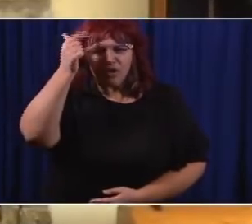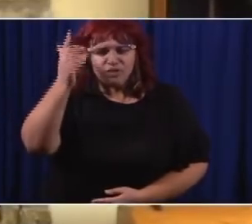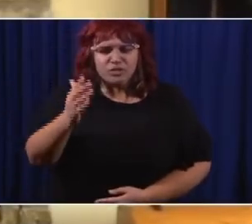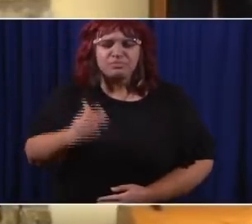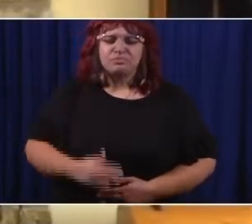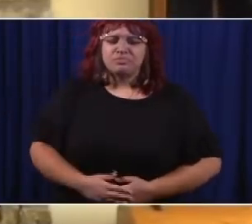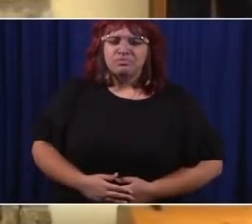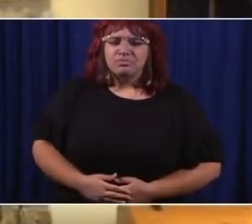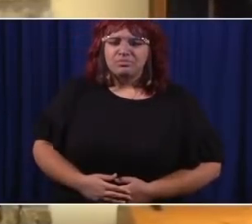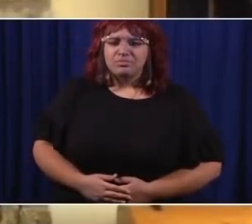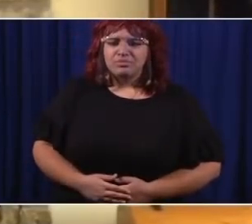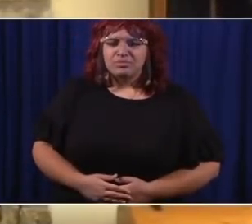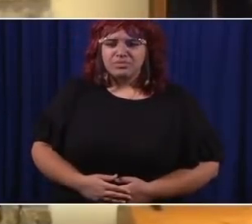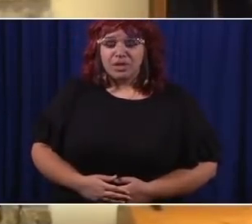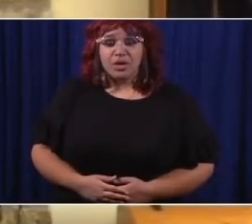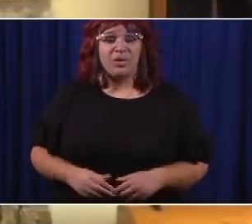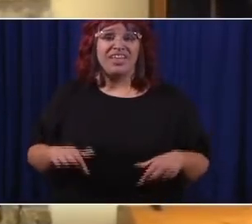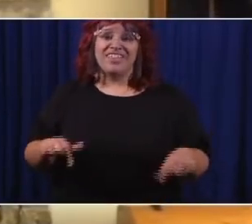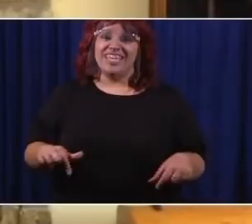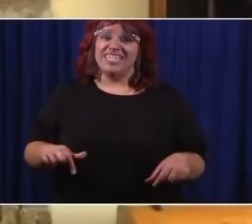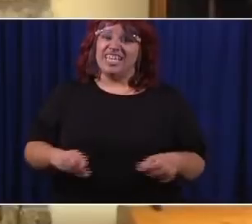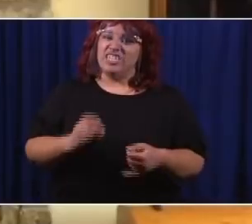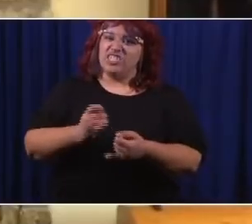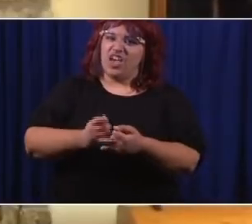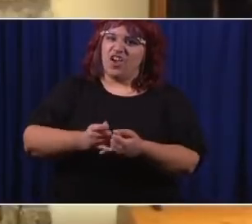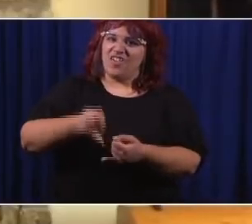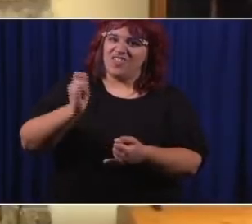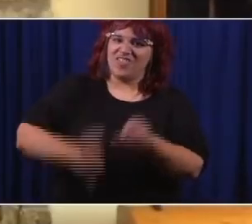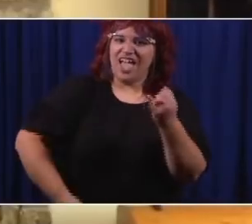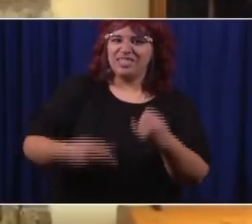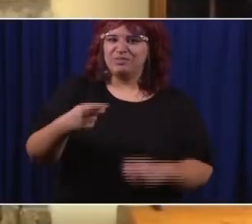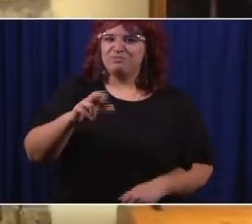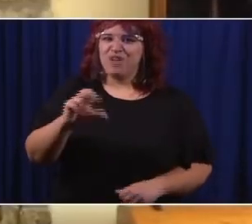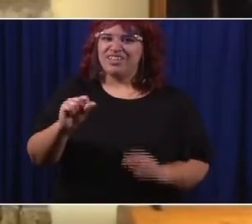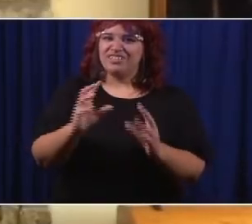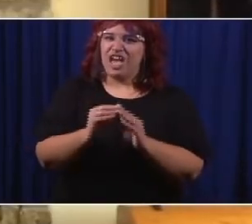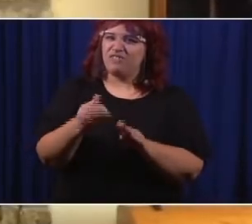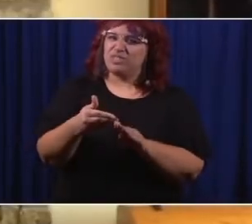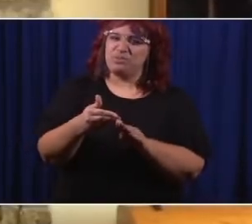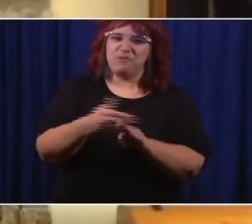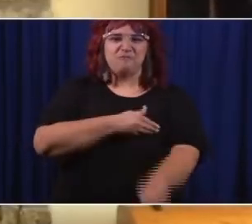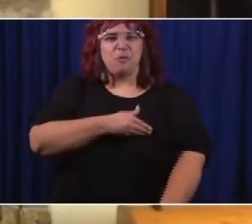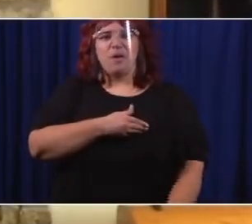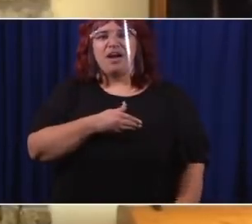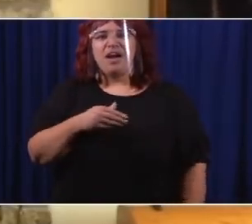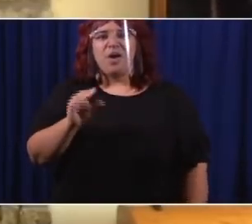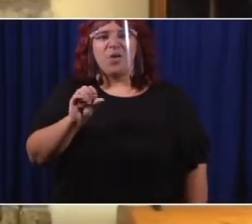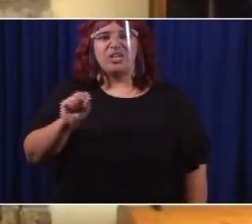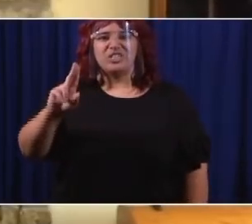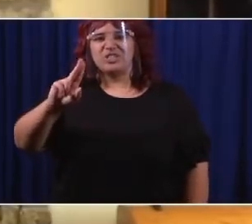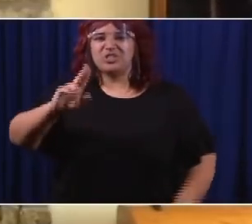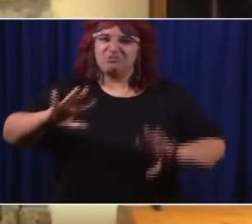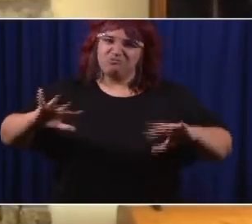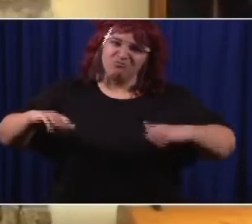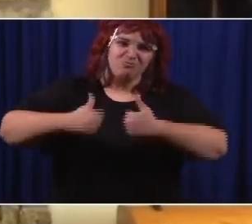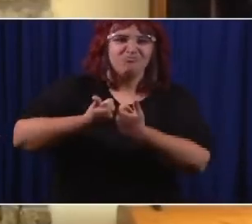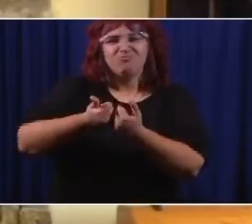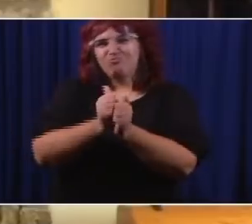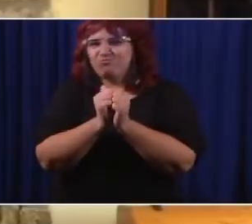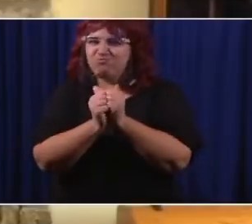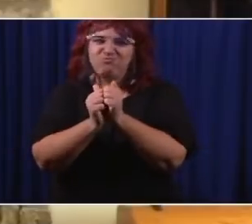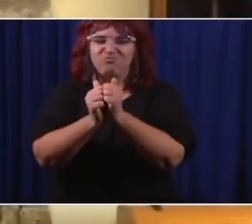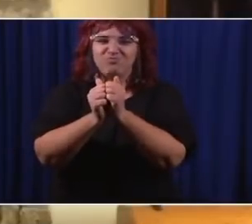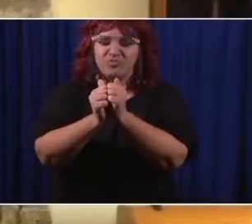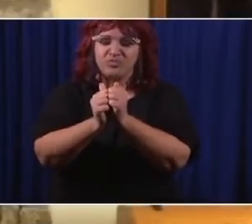time that we'll get to talk to you before the Buckeyes return to play. The university is advising fans against large gatherings